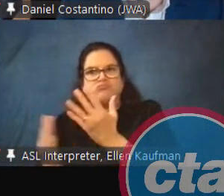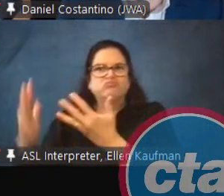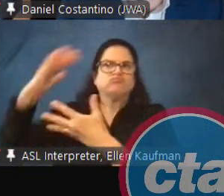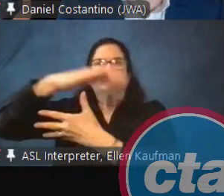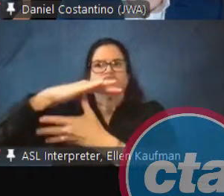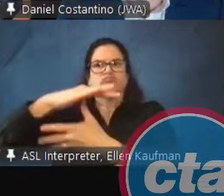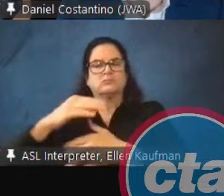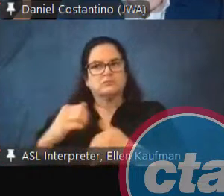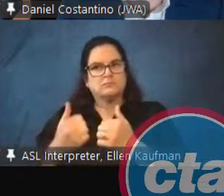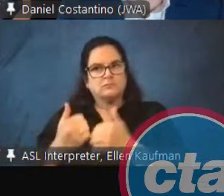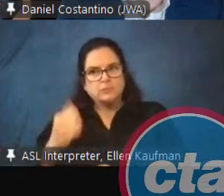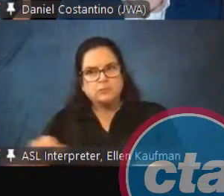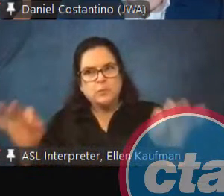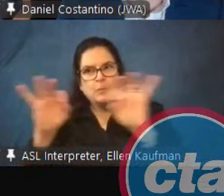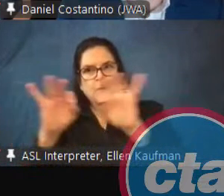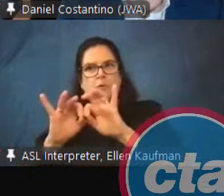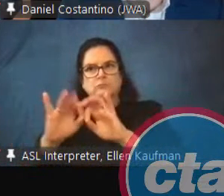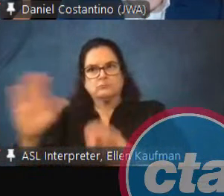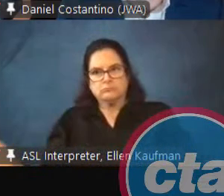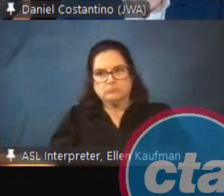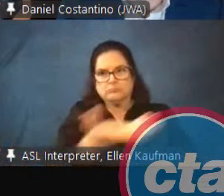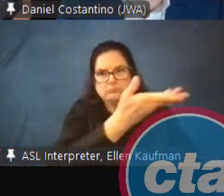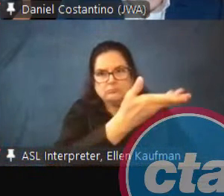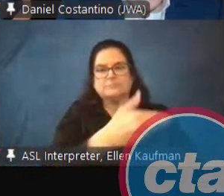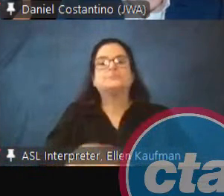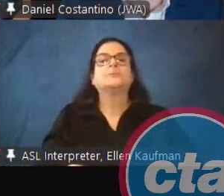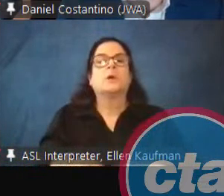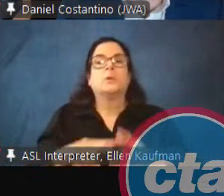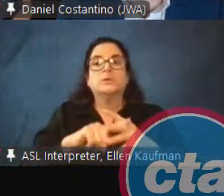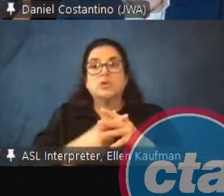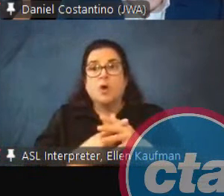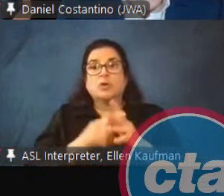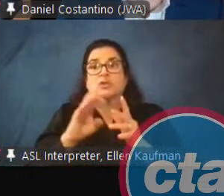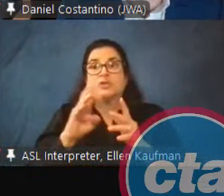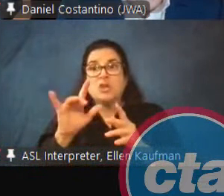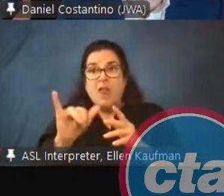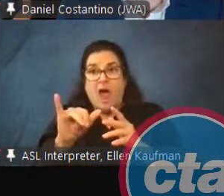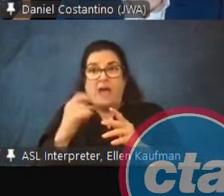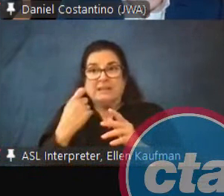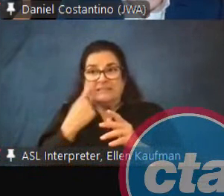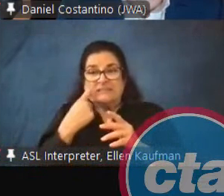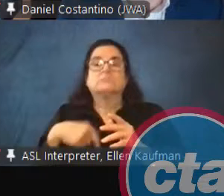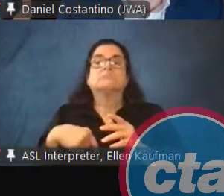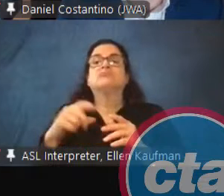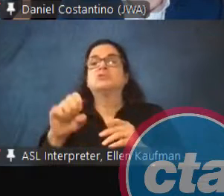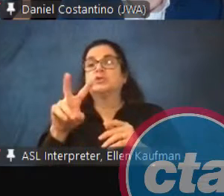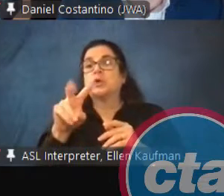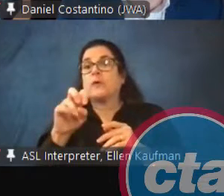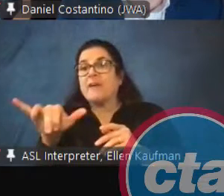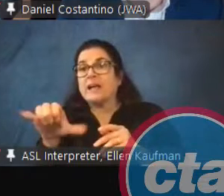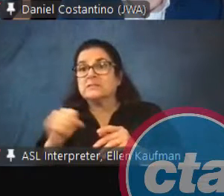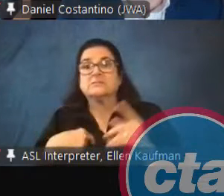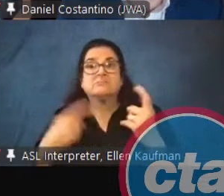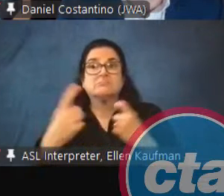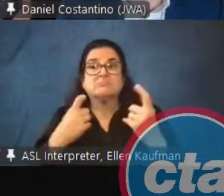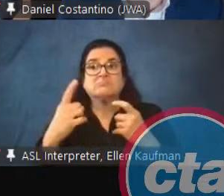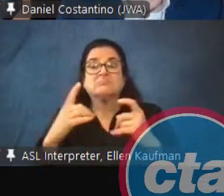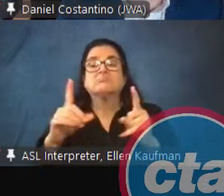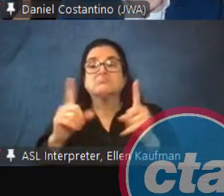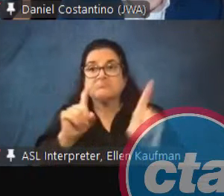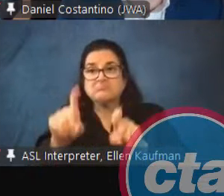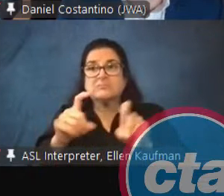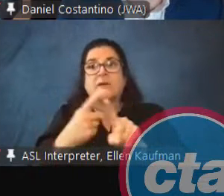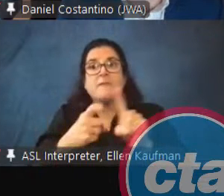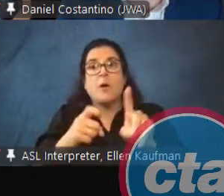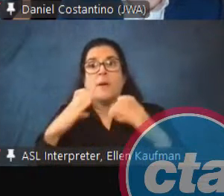public conversation. We did launch that in the beginning of July. We've had a number of survey responses that have come in from customers